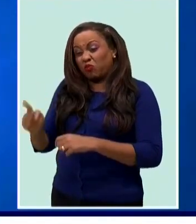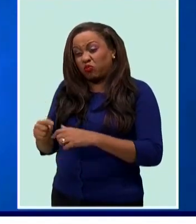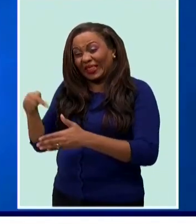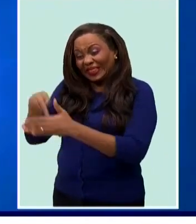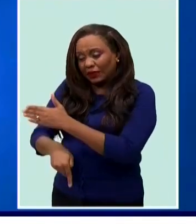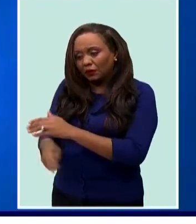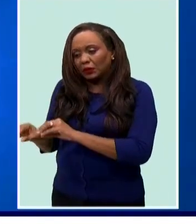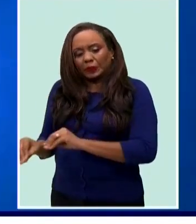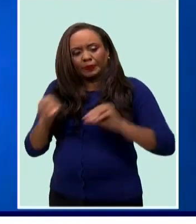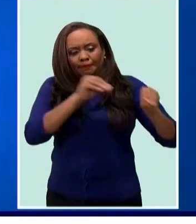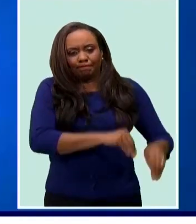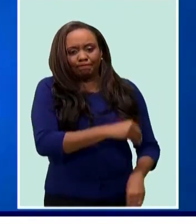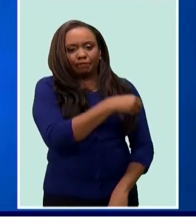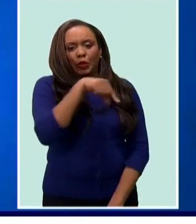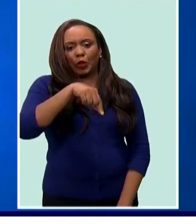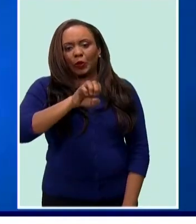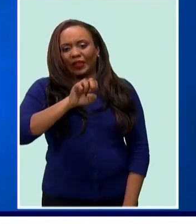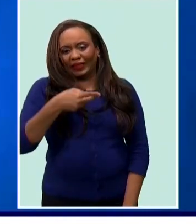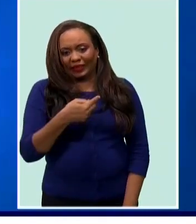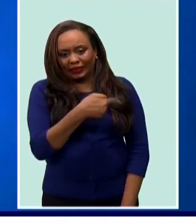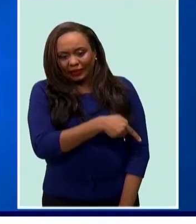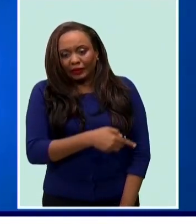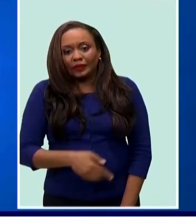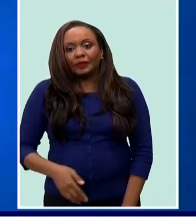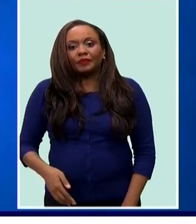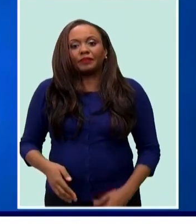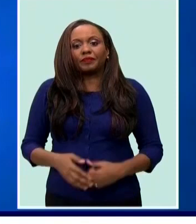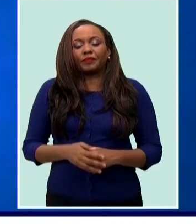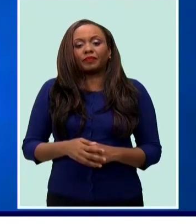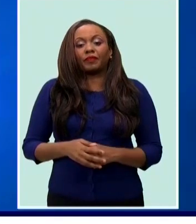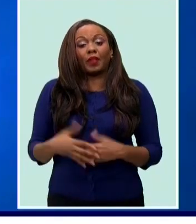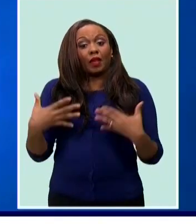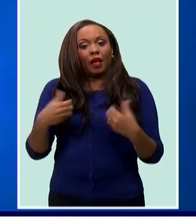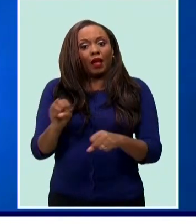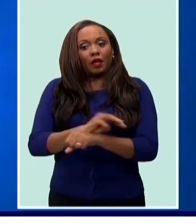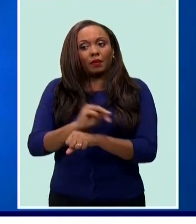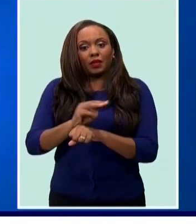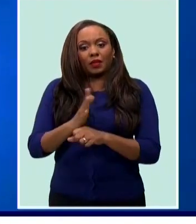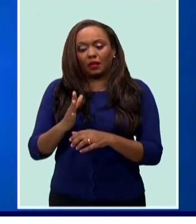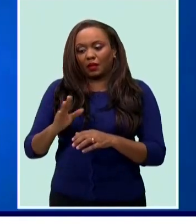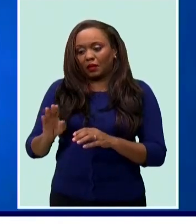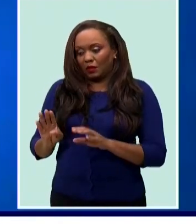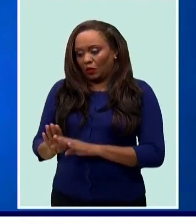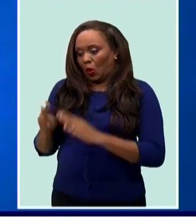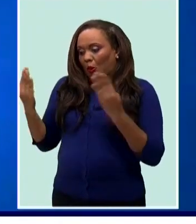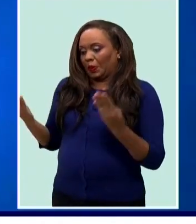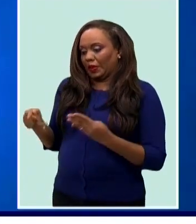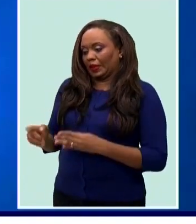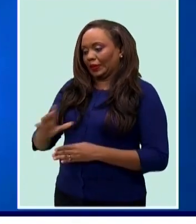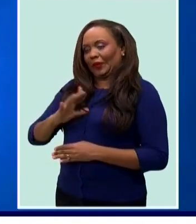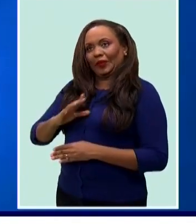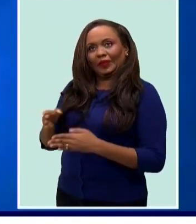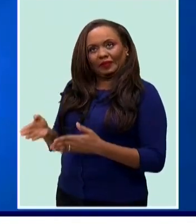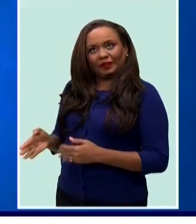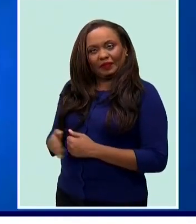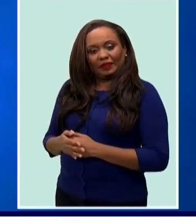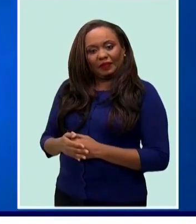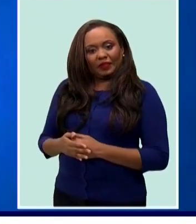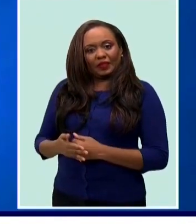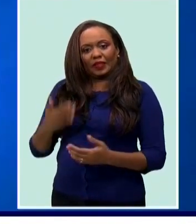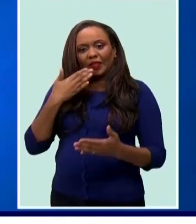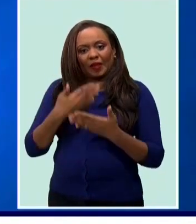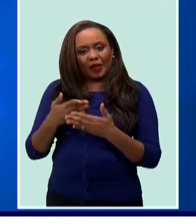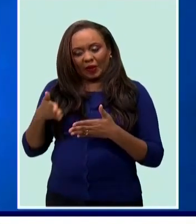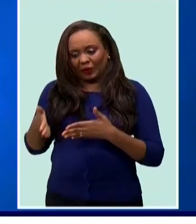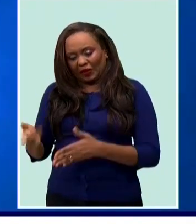Health and Wellness Minister Lieutenant Colonel Jeffrey Bostick officially opened the unit. He described it as another step in the right direction